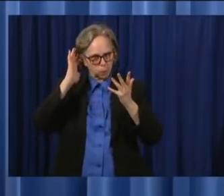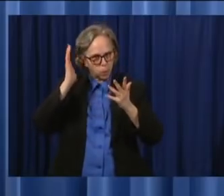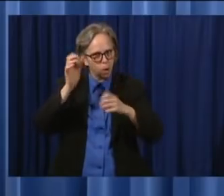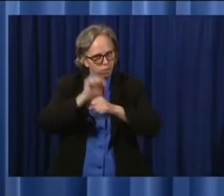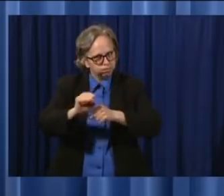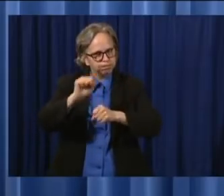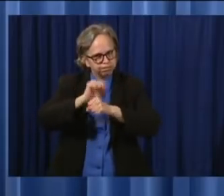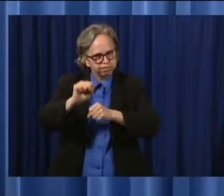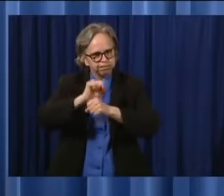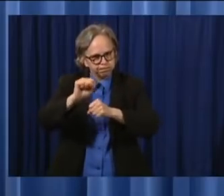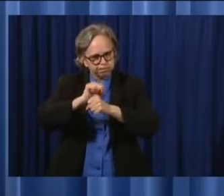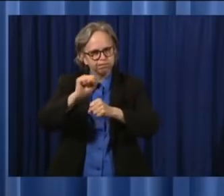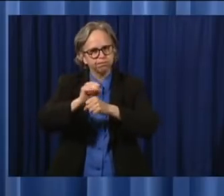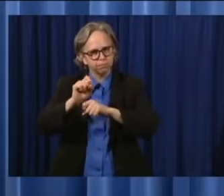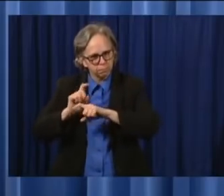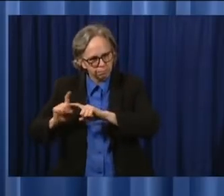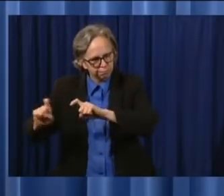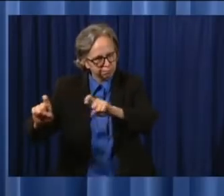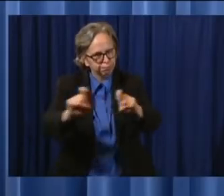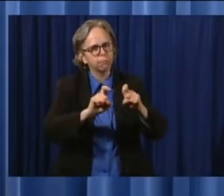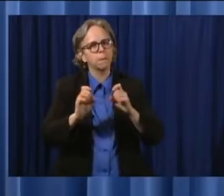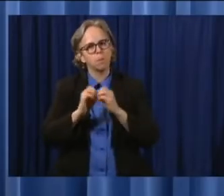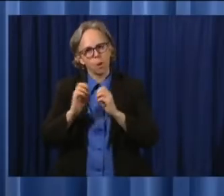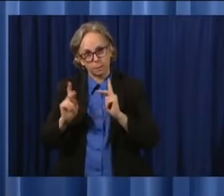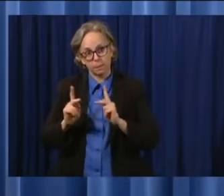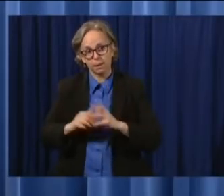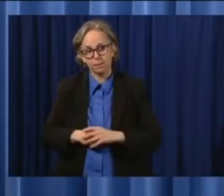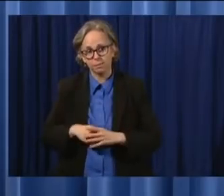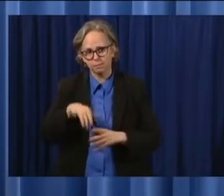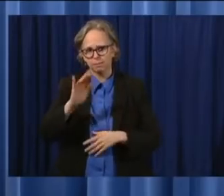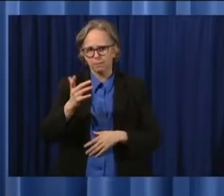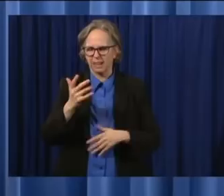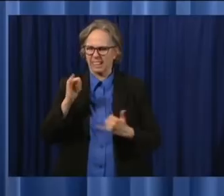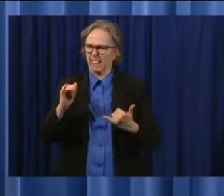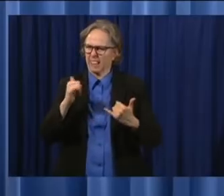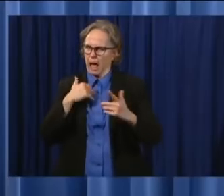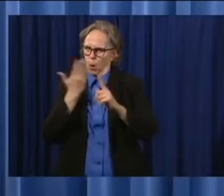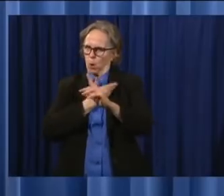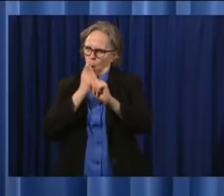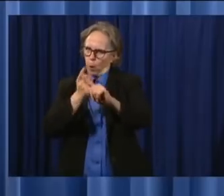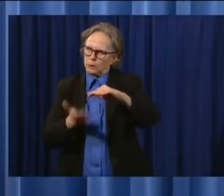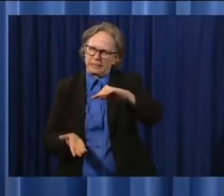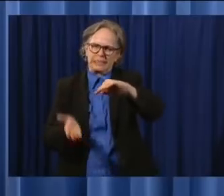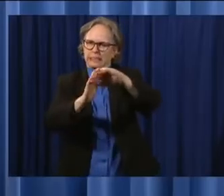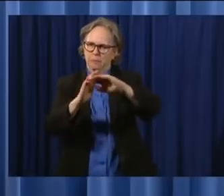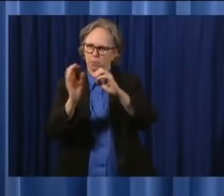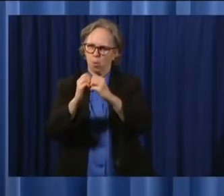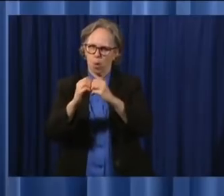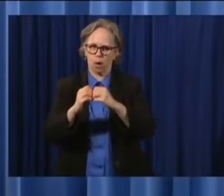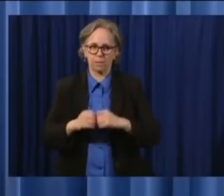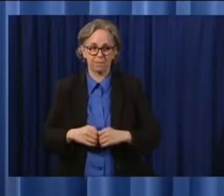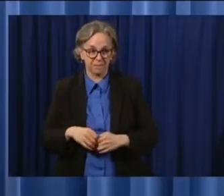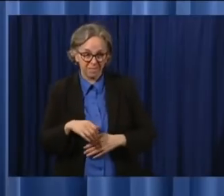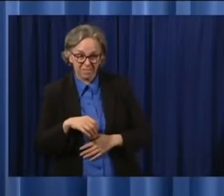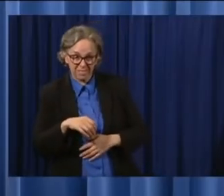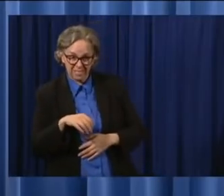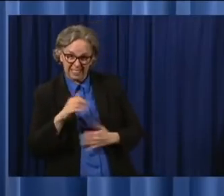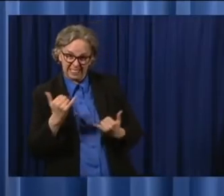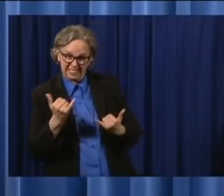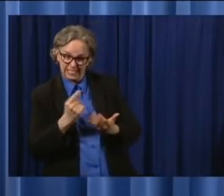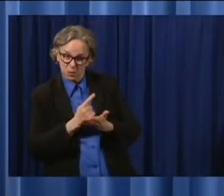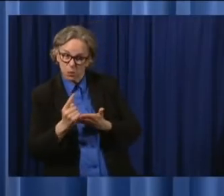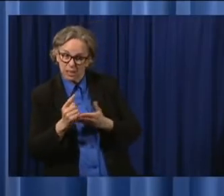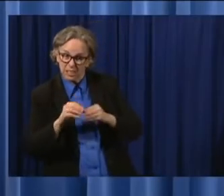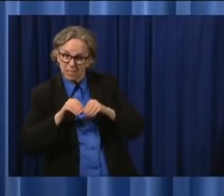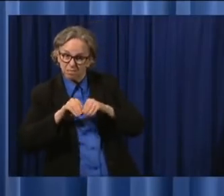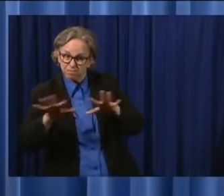confidence that we can continue to move that up. I mean, we couldn't have deployed the Guard as we are this week unless we had some confidence that we